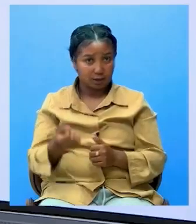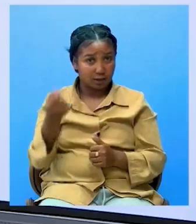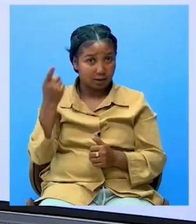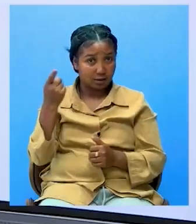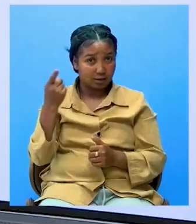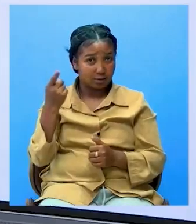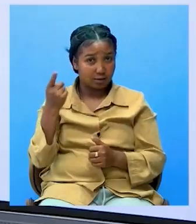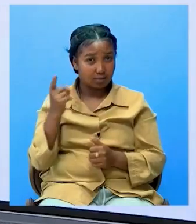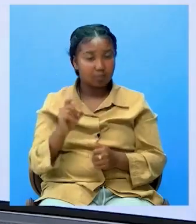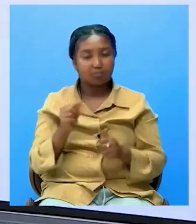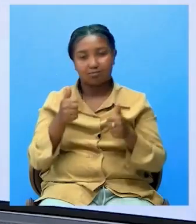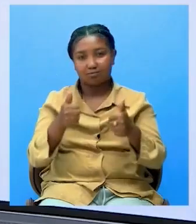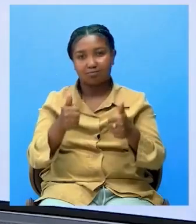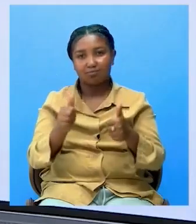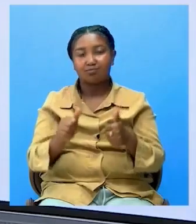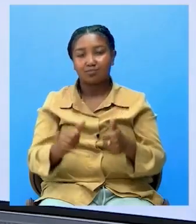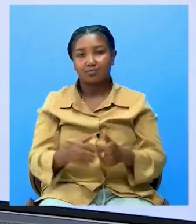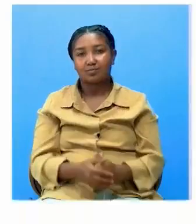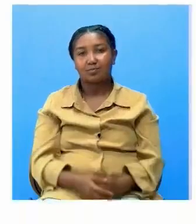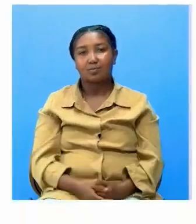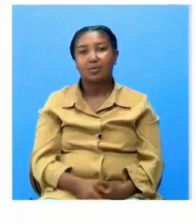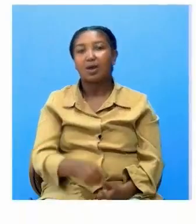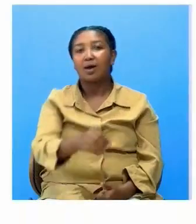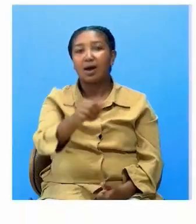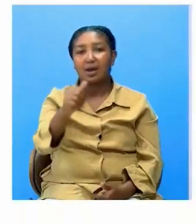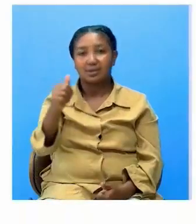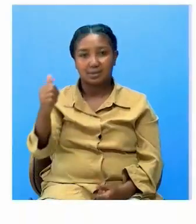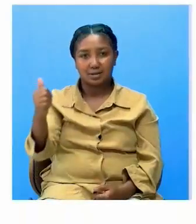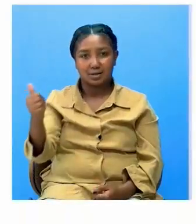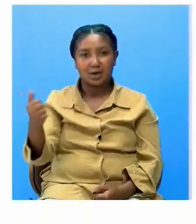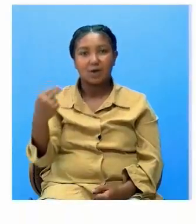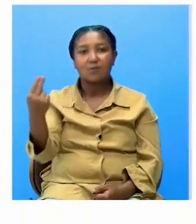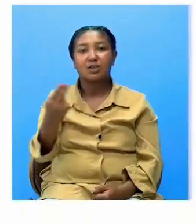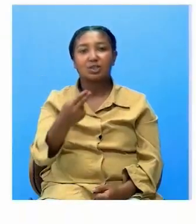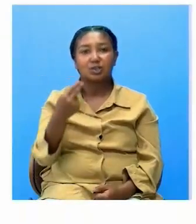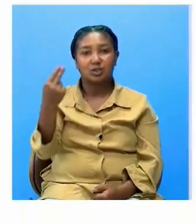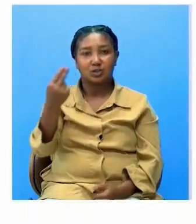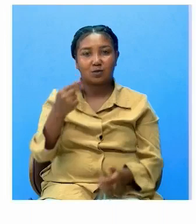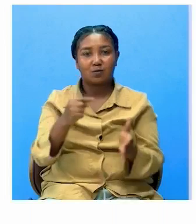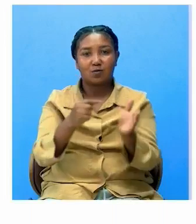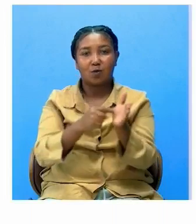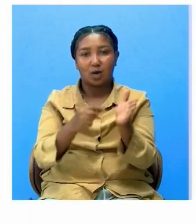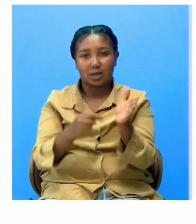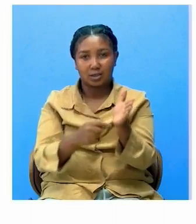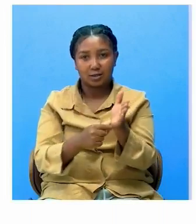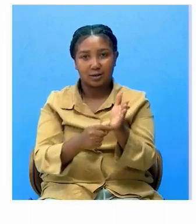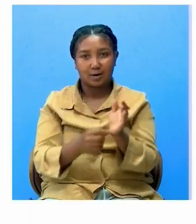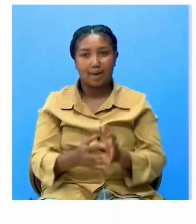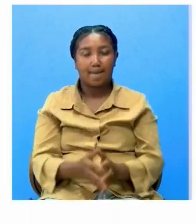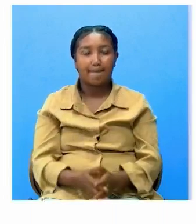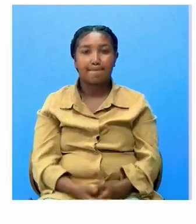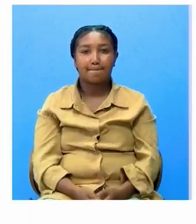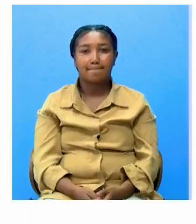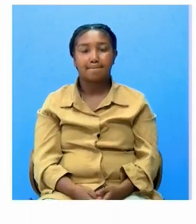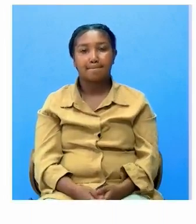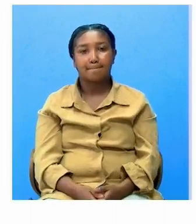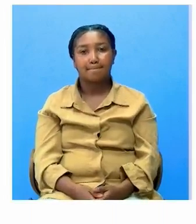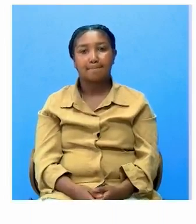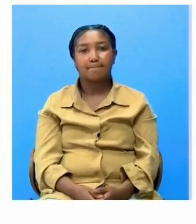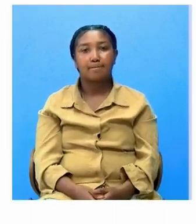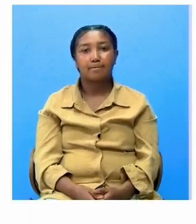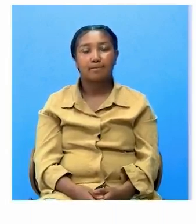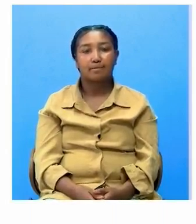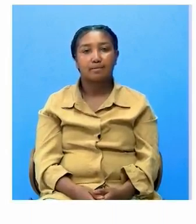clear? Bravo. Come on here. And another function of this point is that